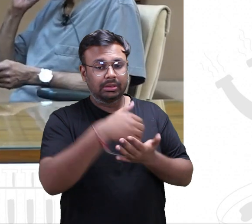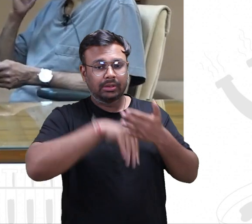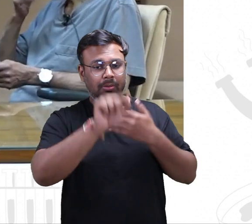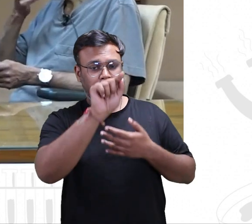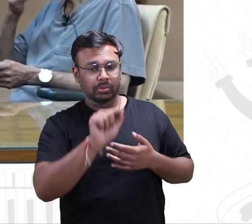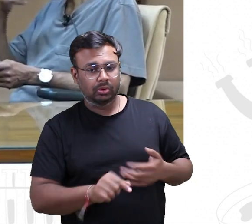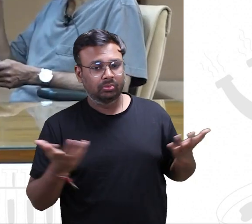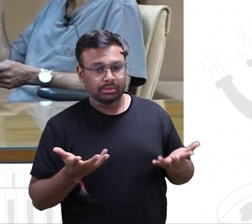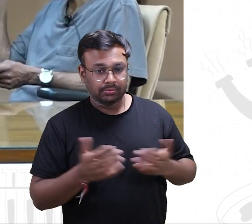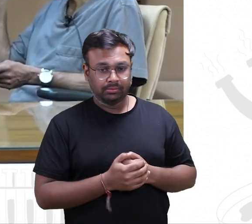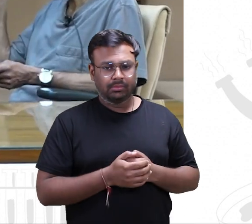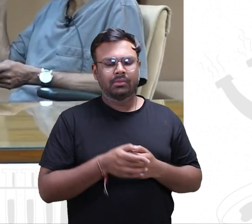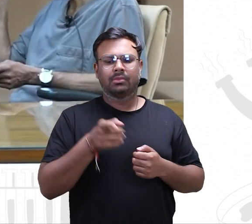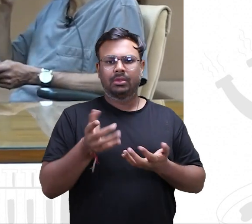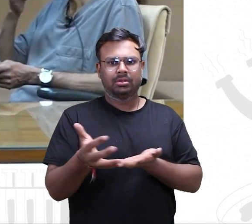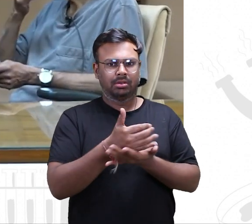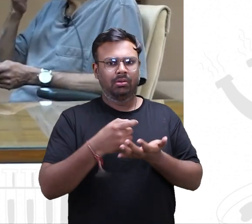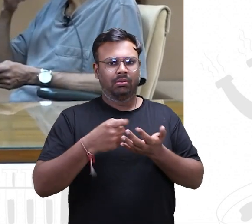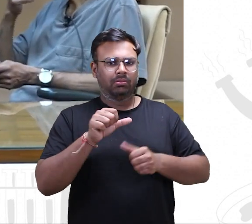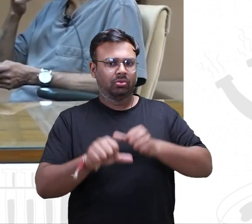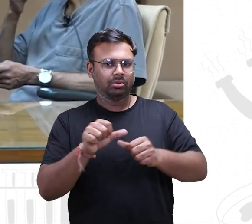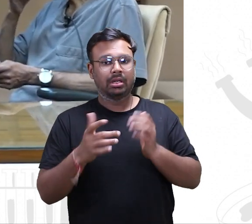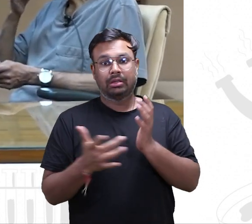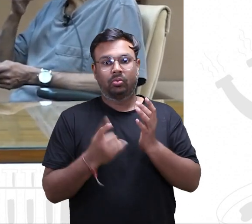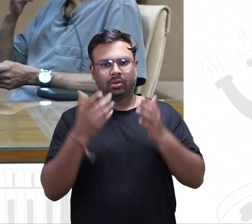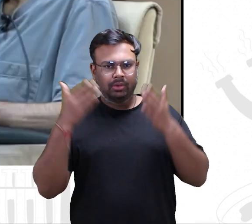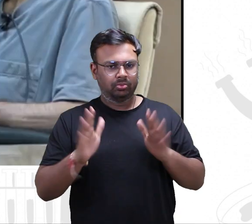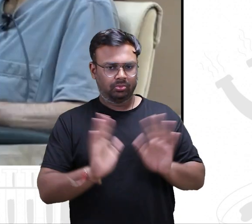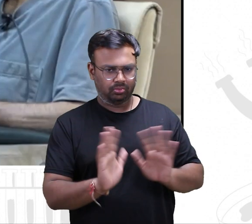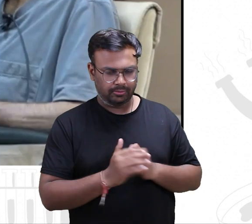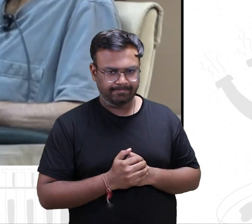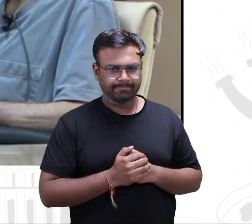requirements? There are probably regulatory requirements which are, but not technical.